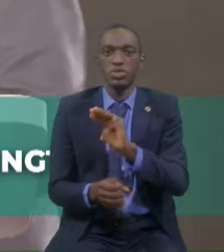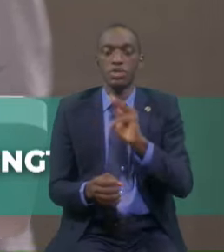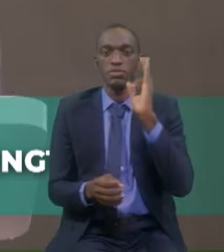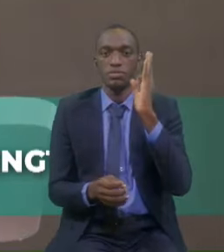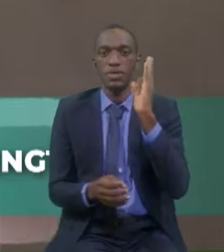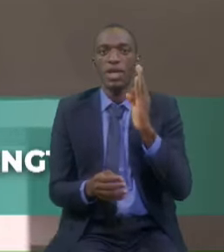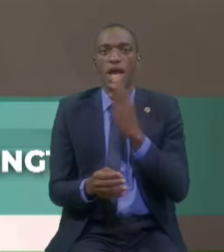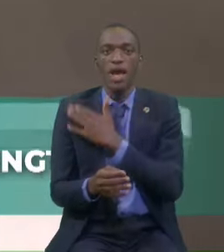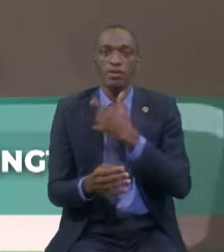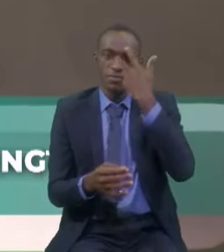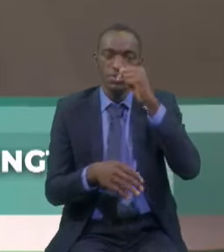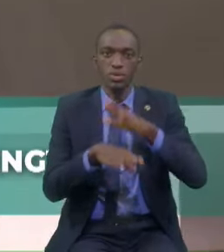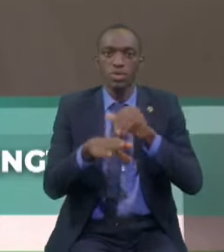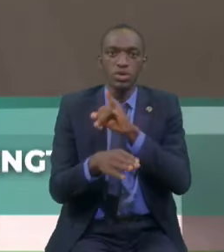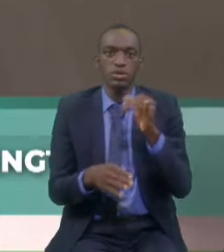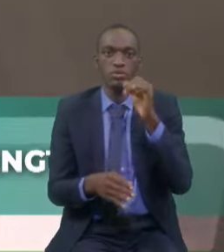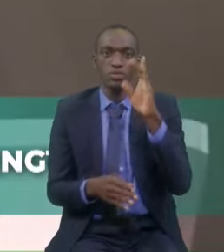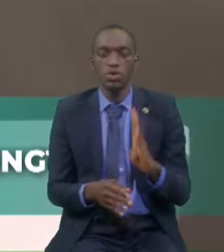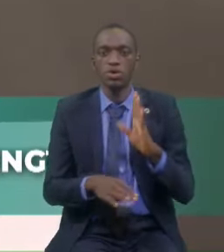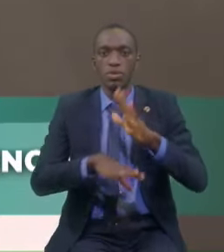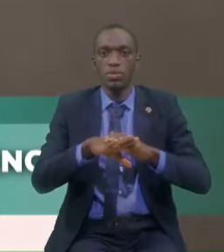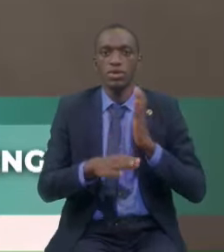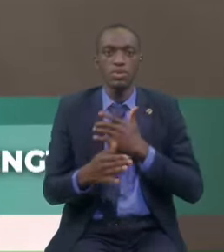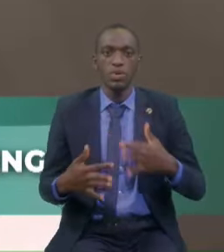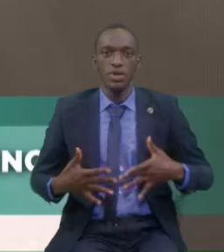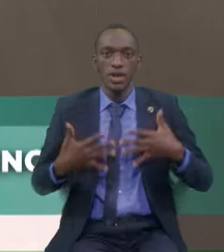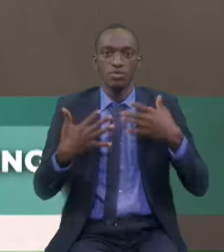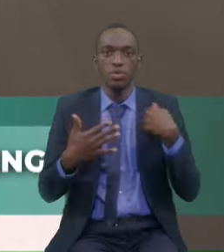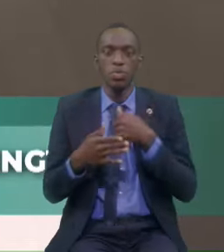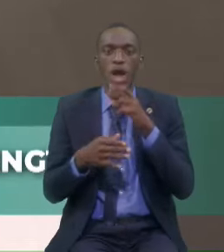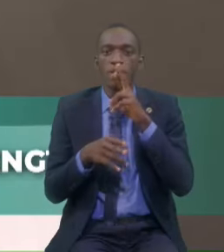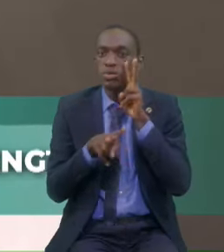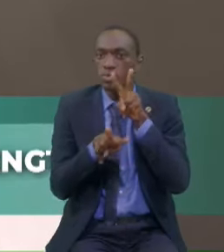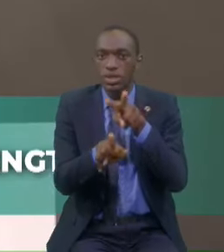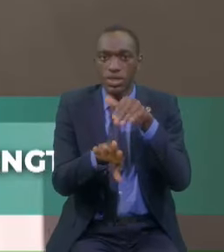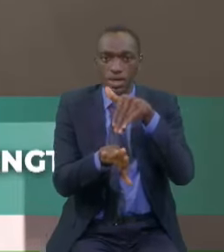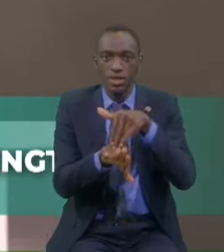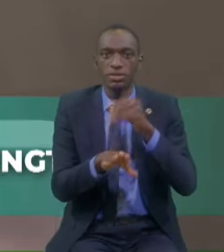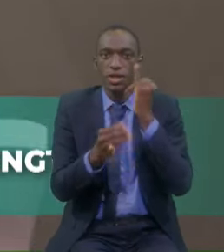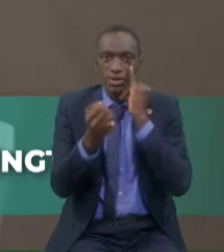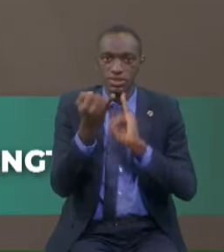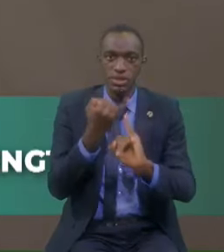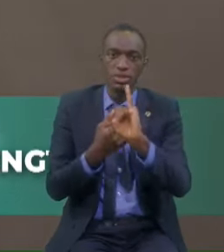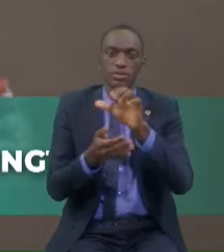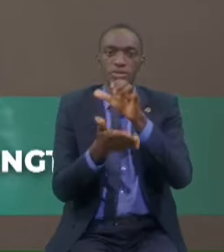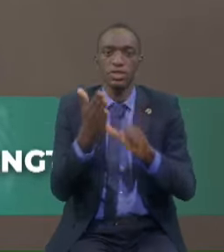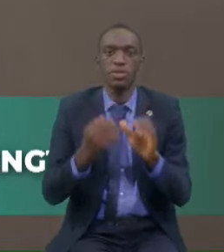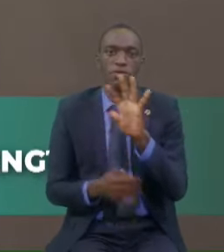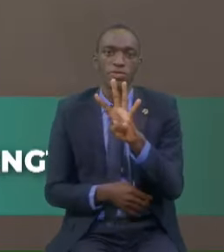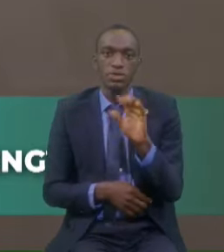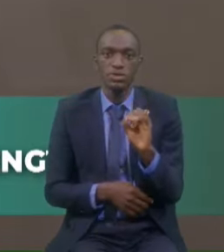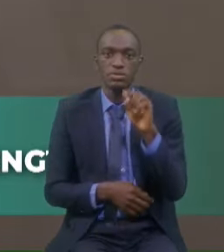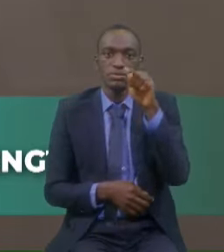upon our lives. We're looking at Isaiah chapter 40, and I'm reading from verse 28.